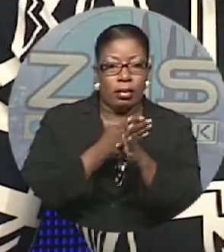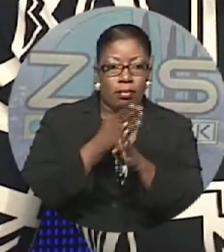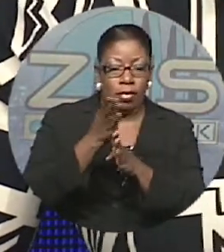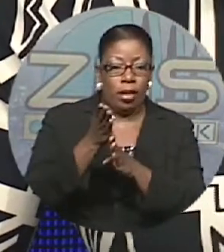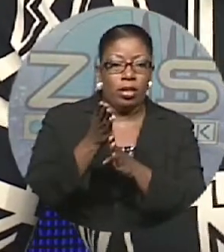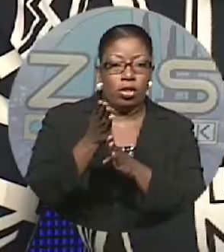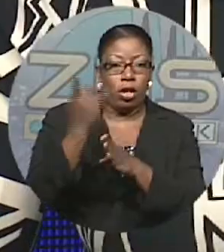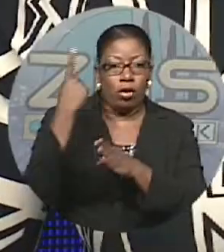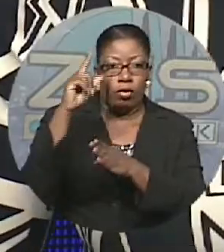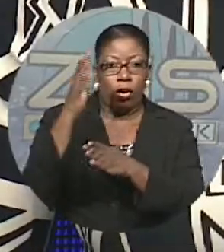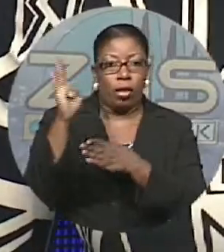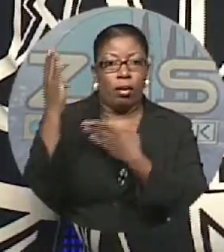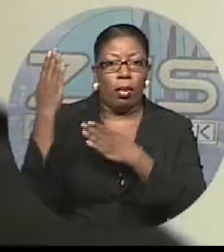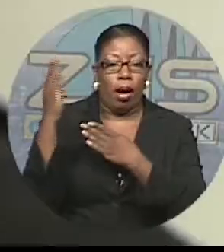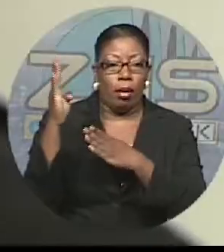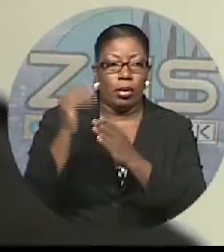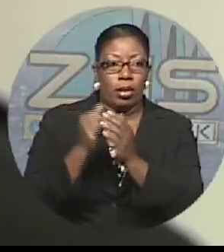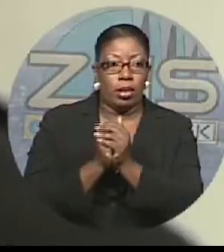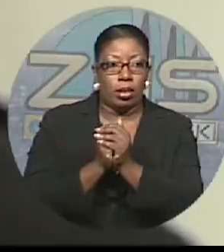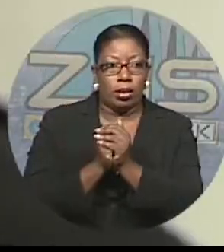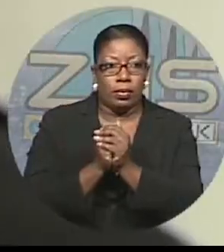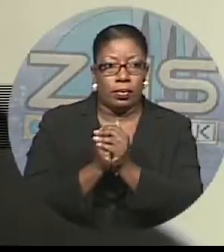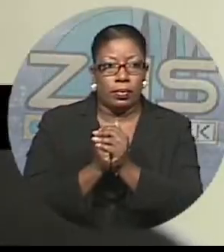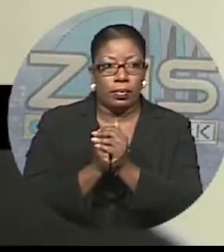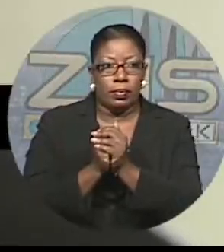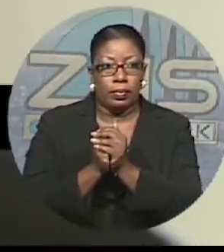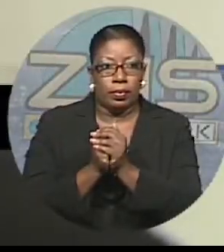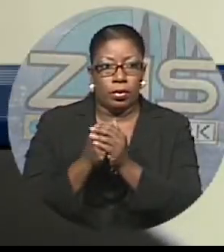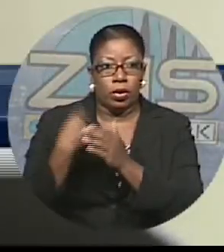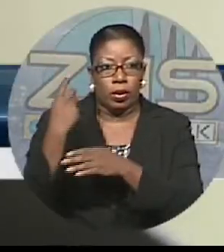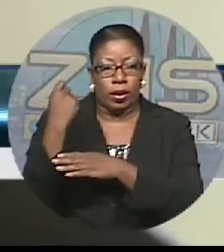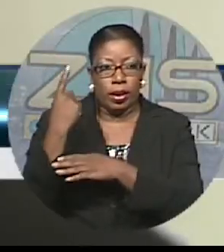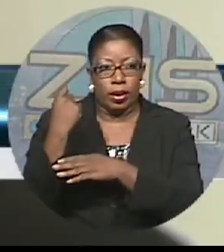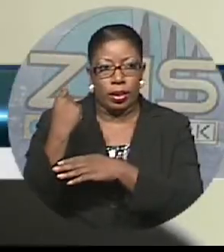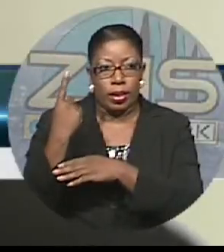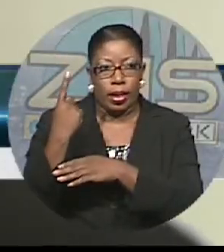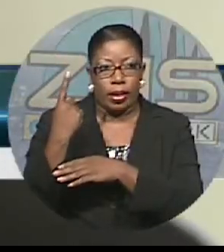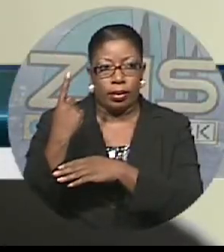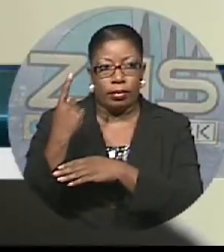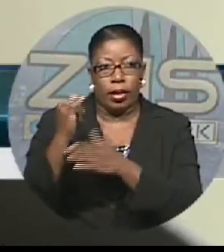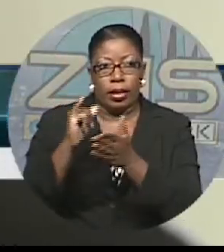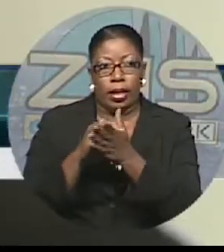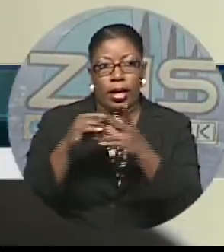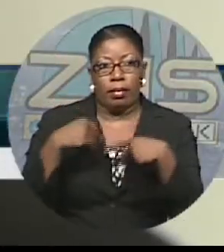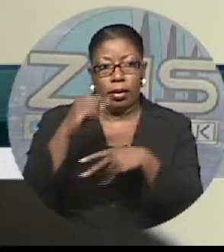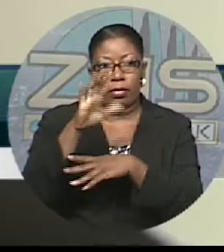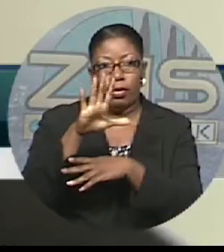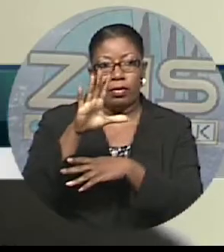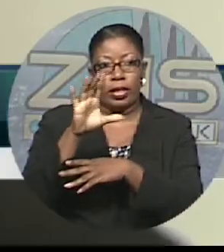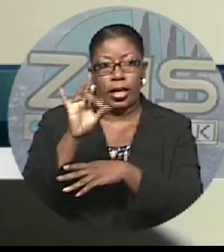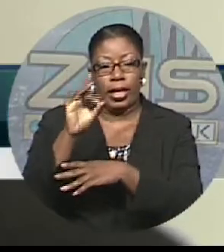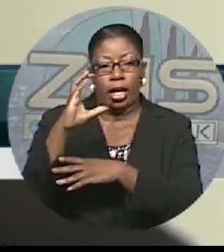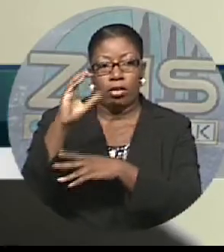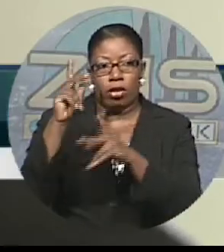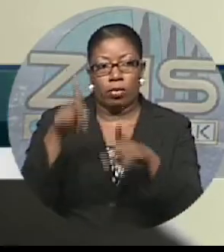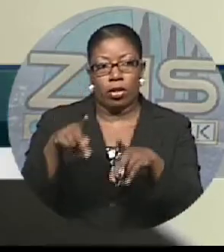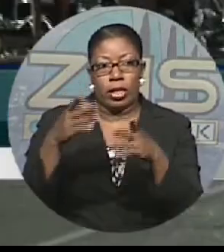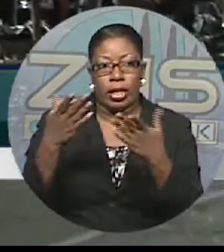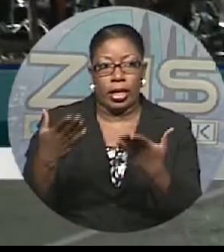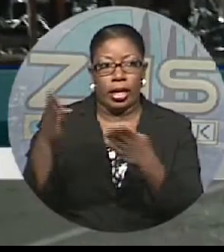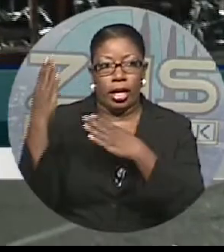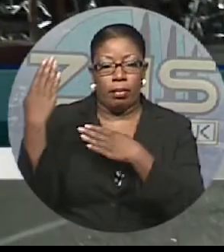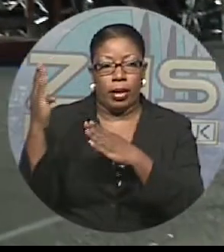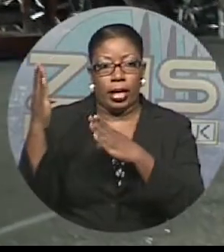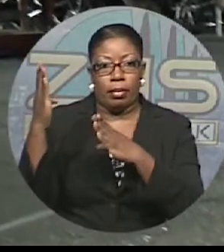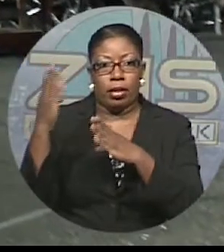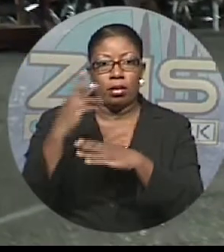the Bahamas. Thousands. We understand every night so far they've had an average of 5,800 people here. Bahamians